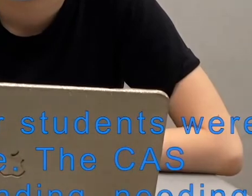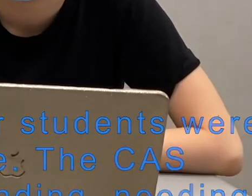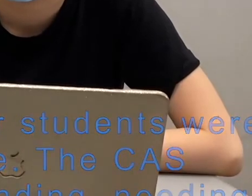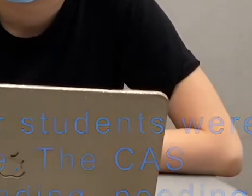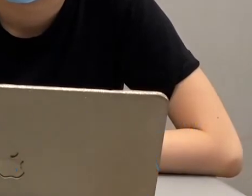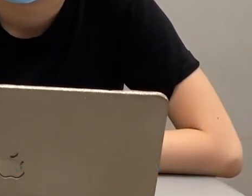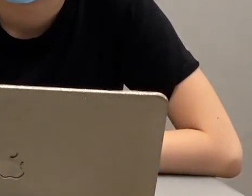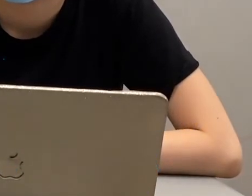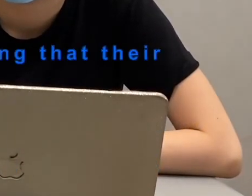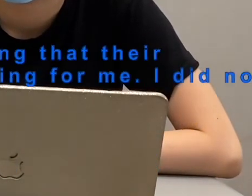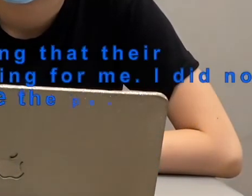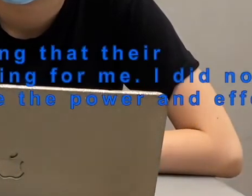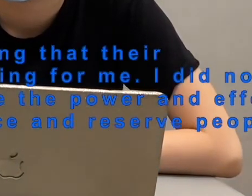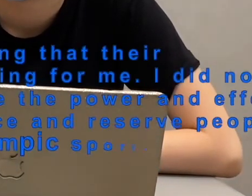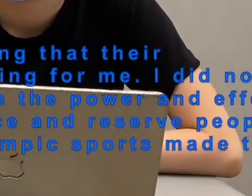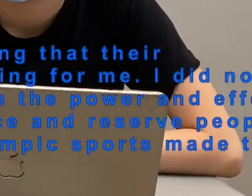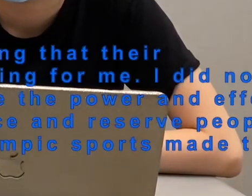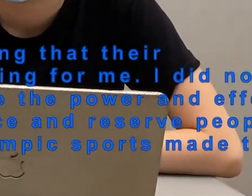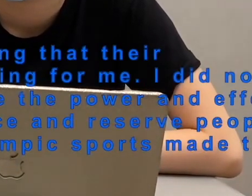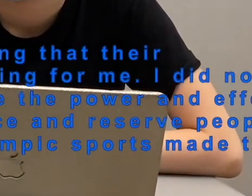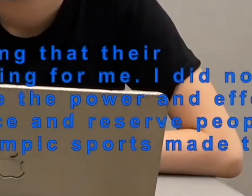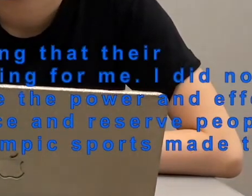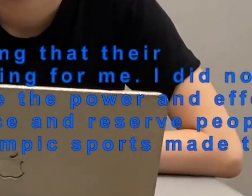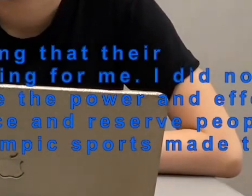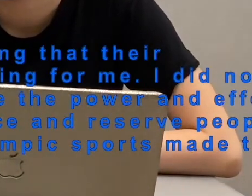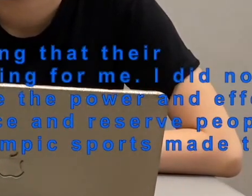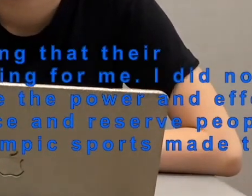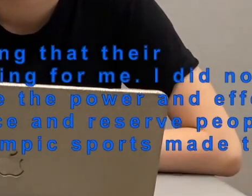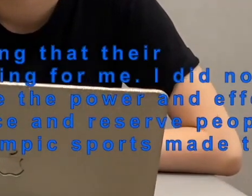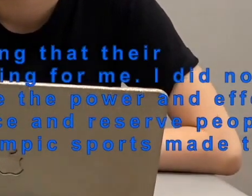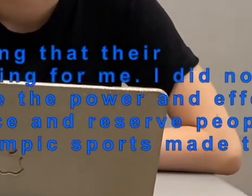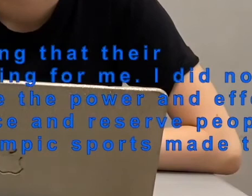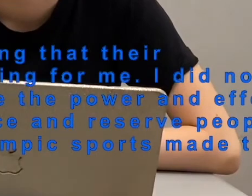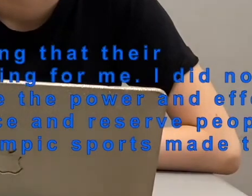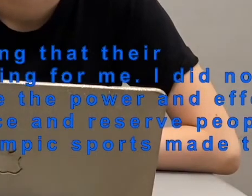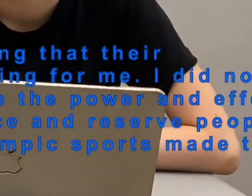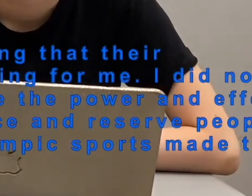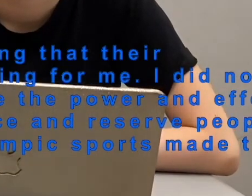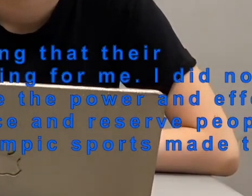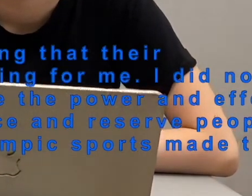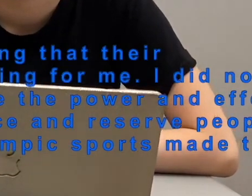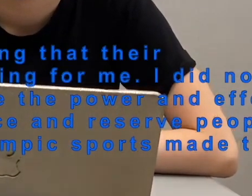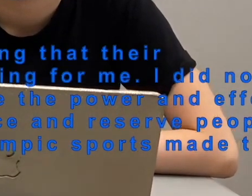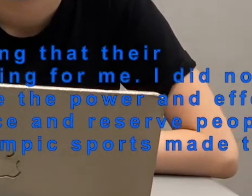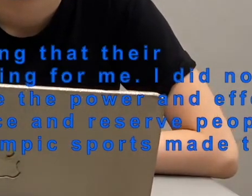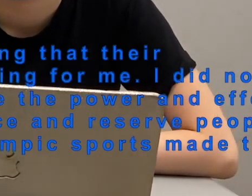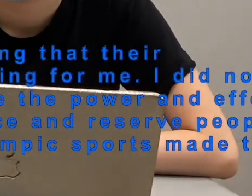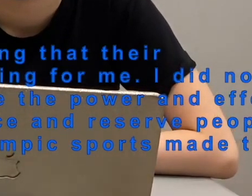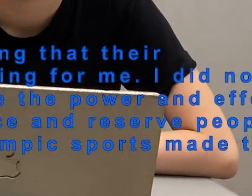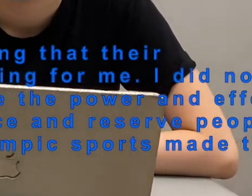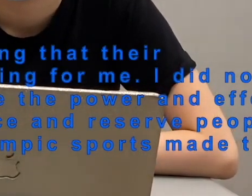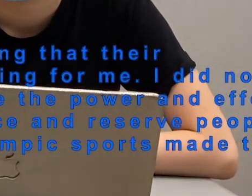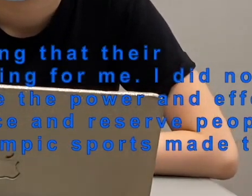articles relatively regularly. And hearing the reflections of the students and seeing that their perspectives have changed was the most rewarding for